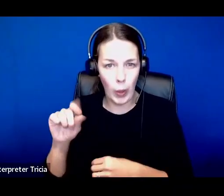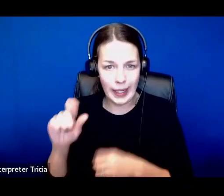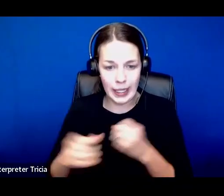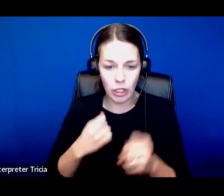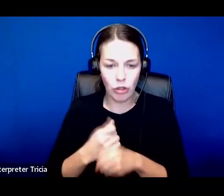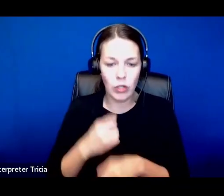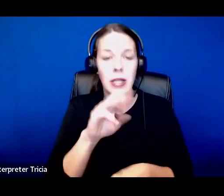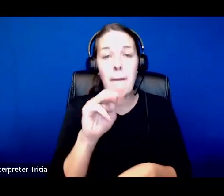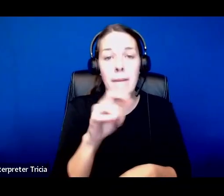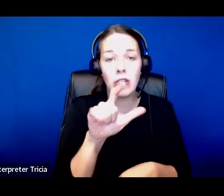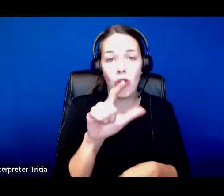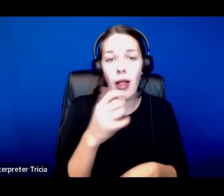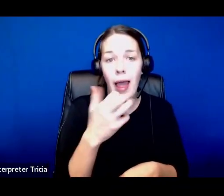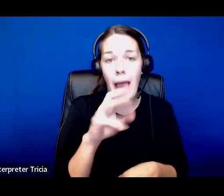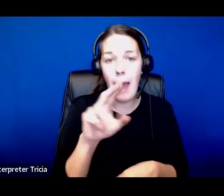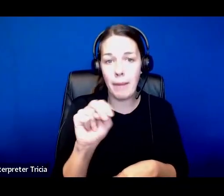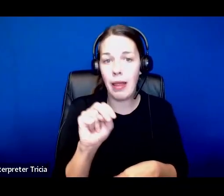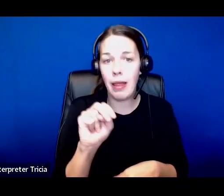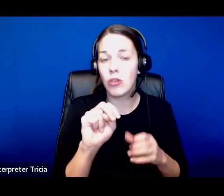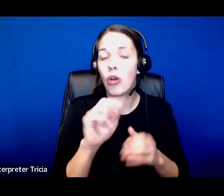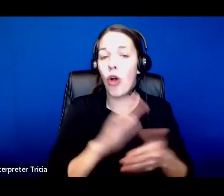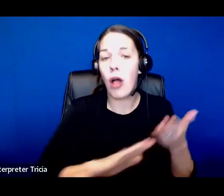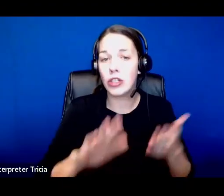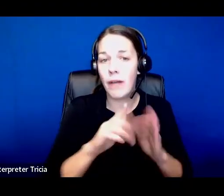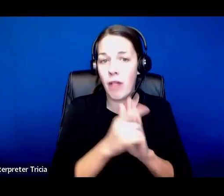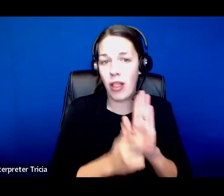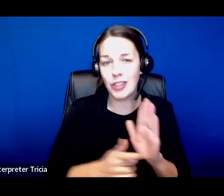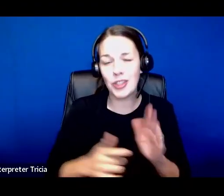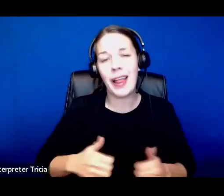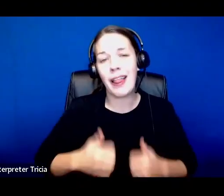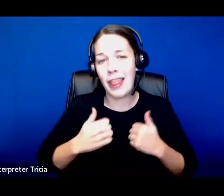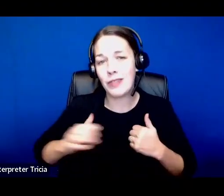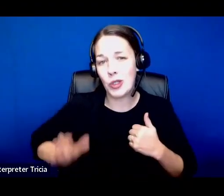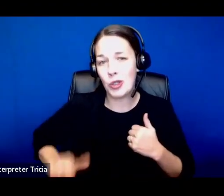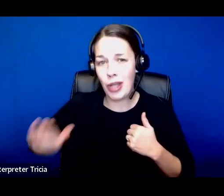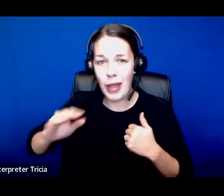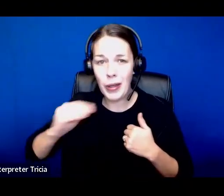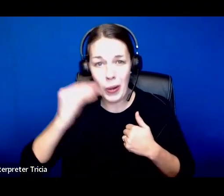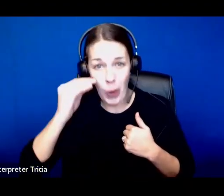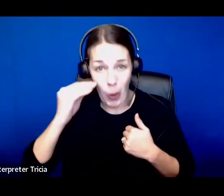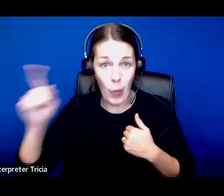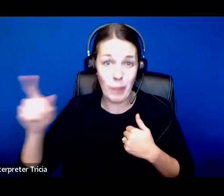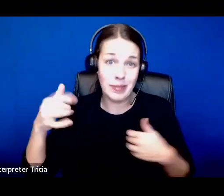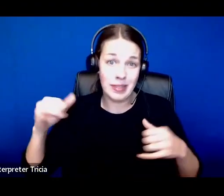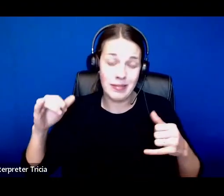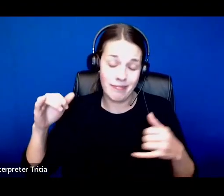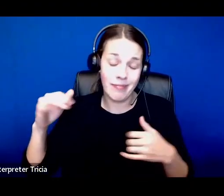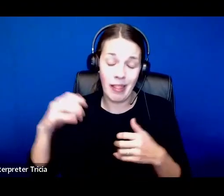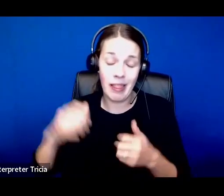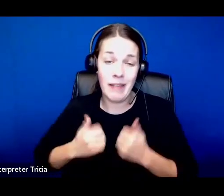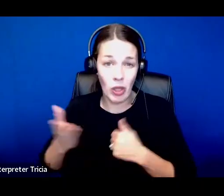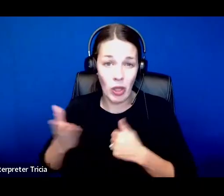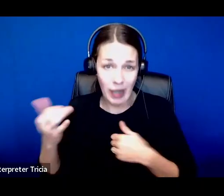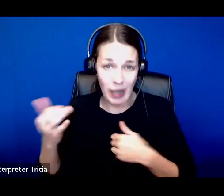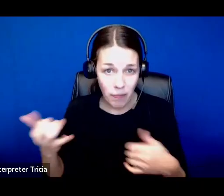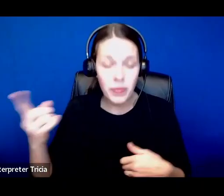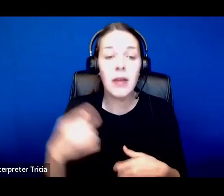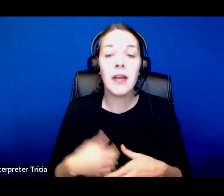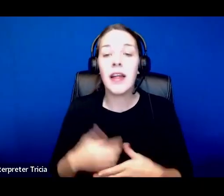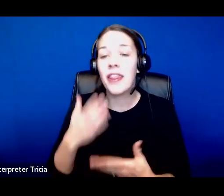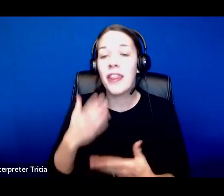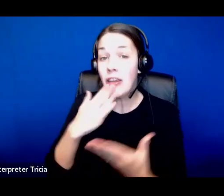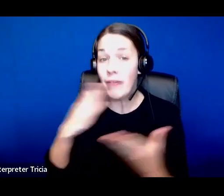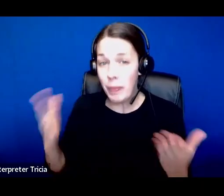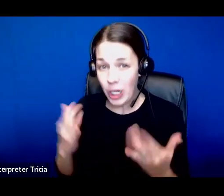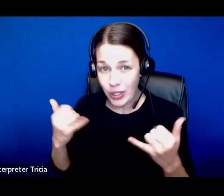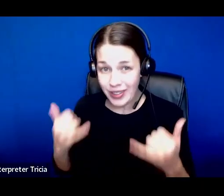College of Law in 2001, and Kristin lives in her childhood home of Esko, Minnesota. So Kristin, thank you so much for being with us today, and I'm